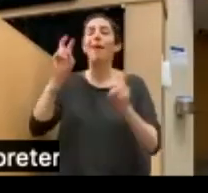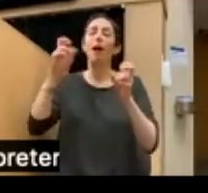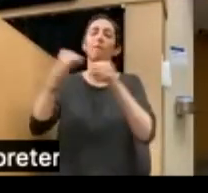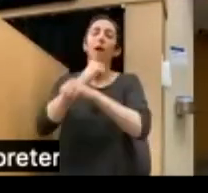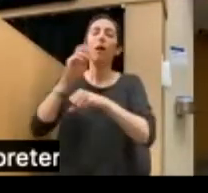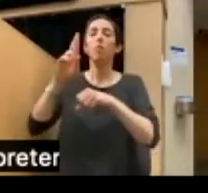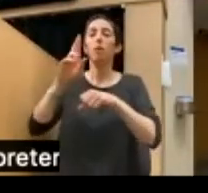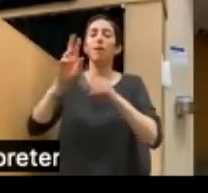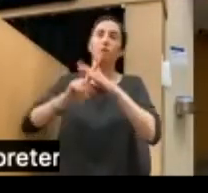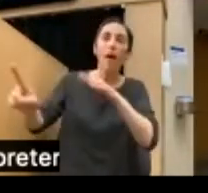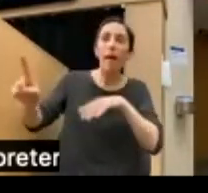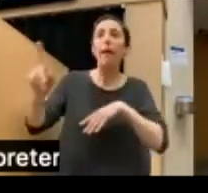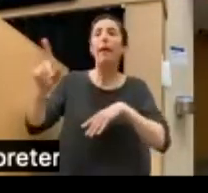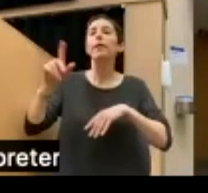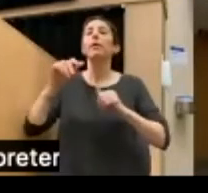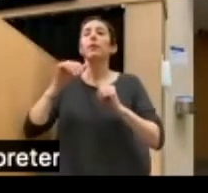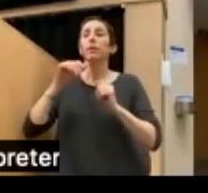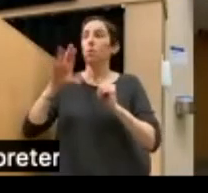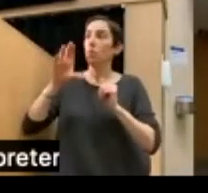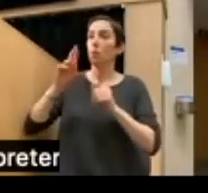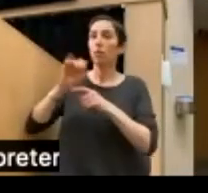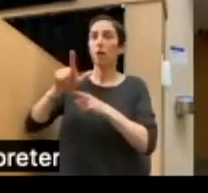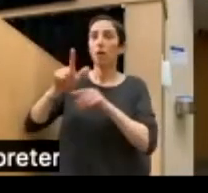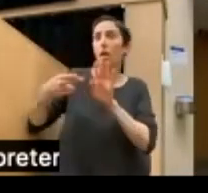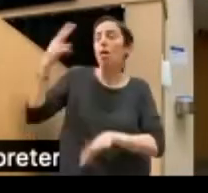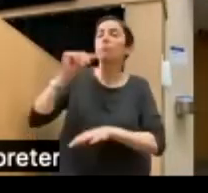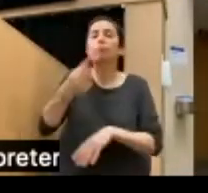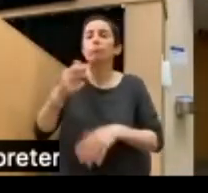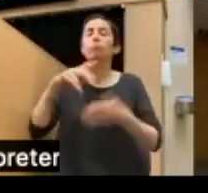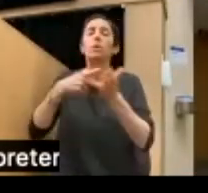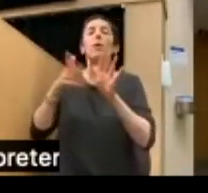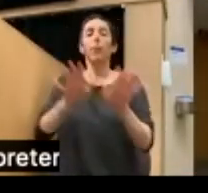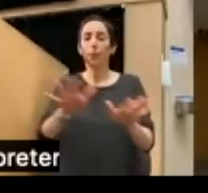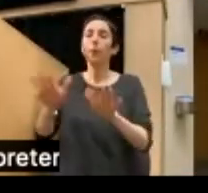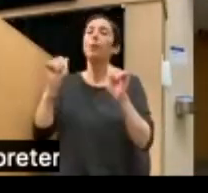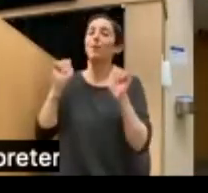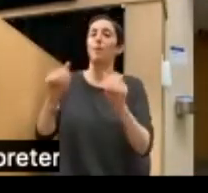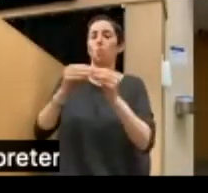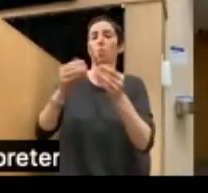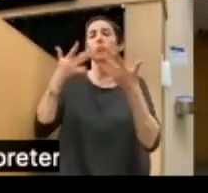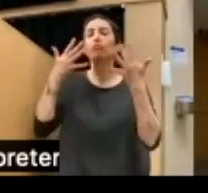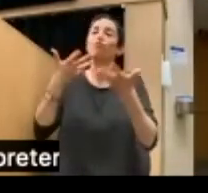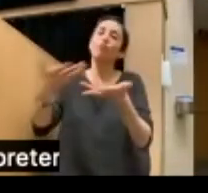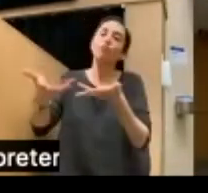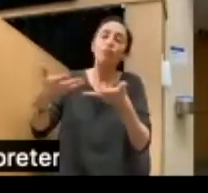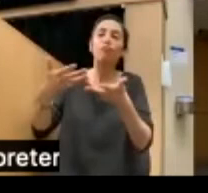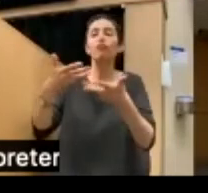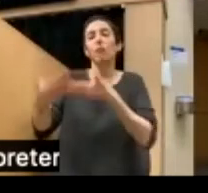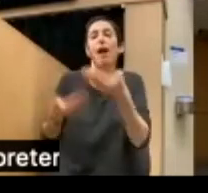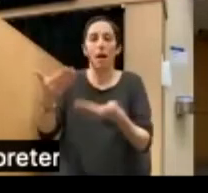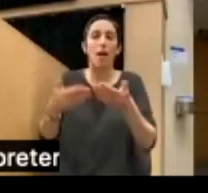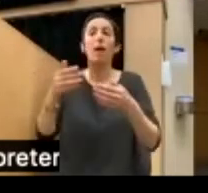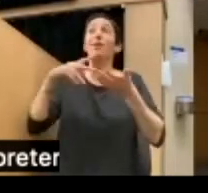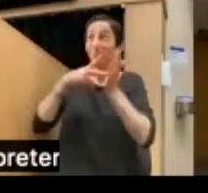mean for our day-to-day? I mean, part of it means we got to pause a little bit more and be more intentional about how we do things. And